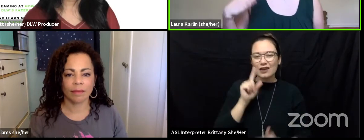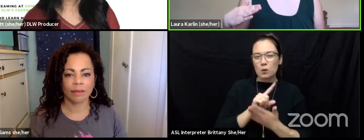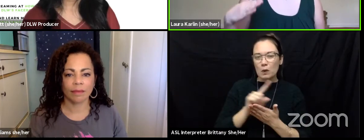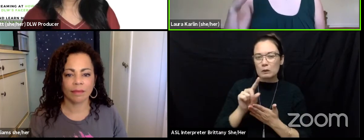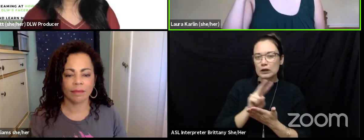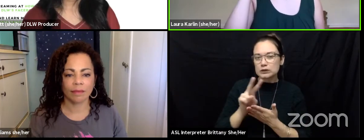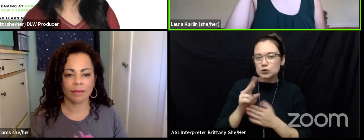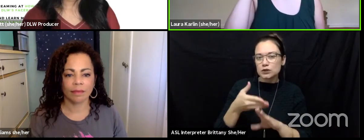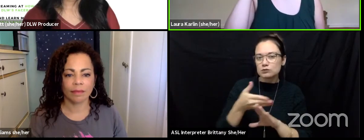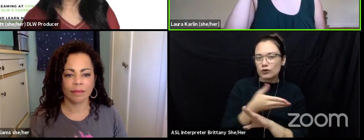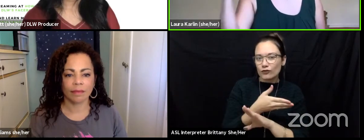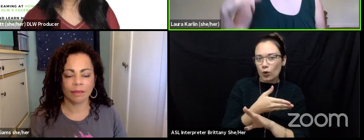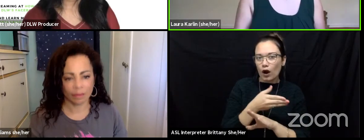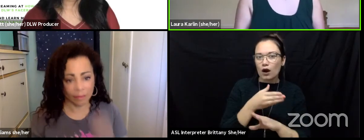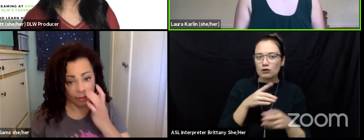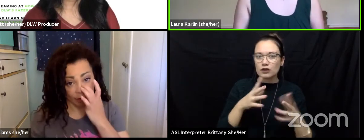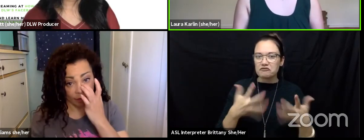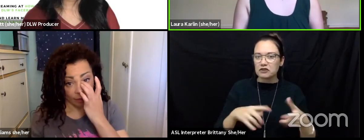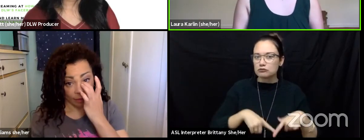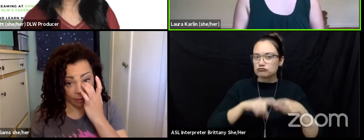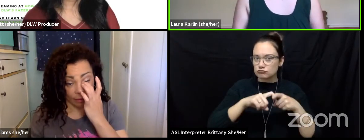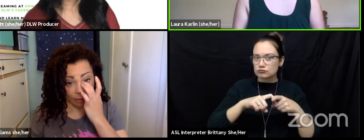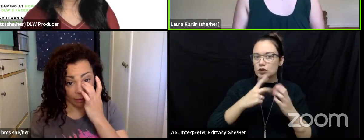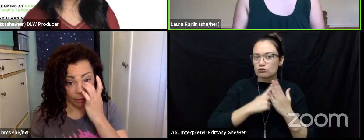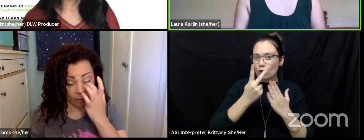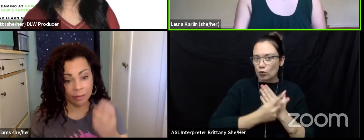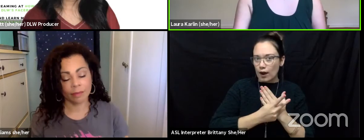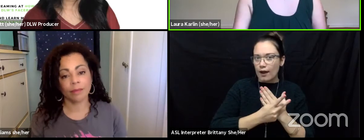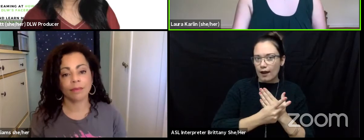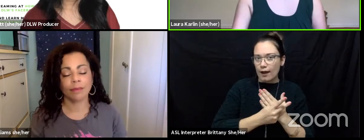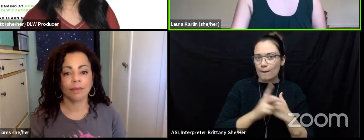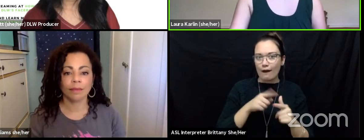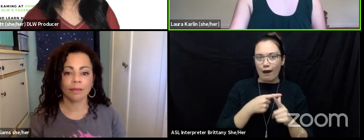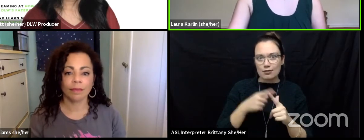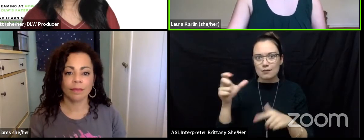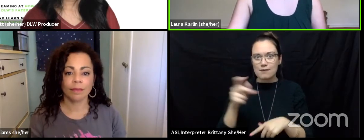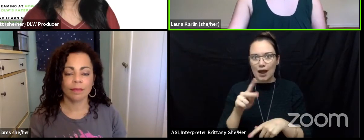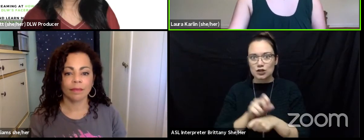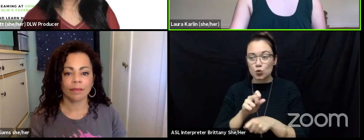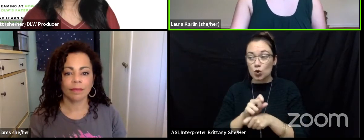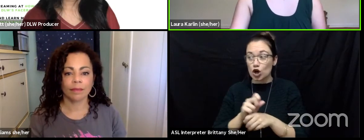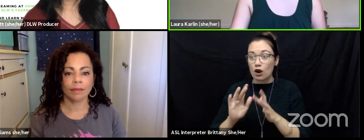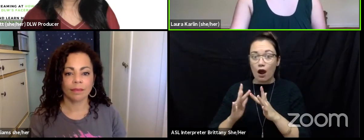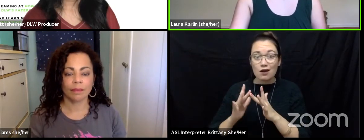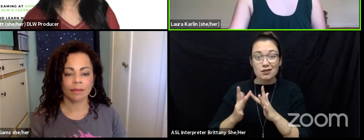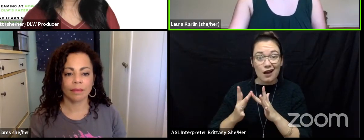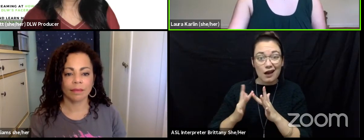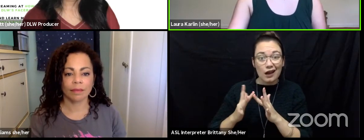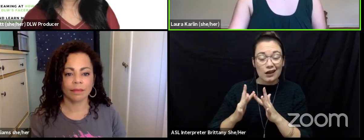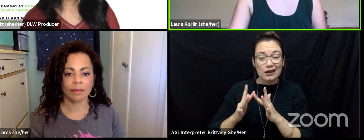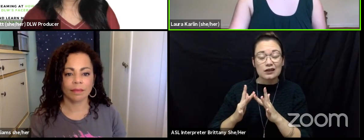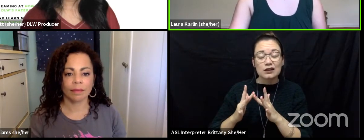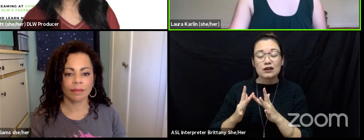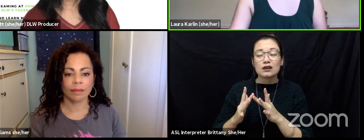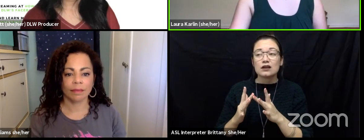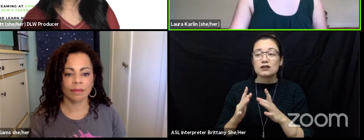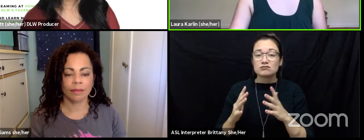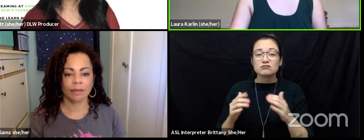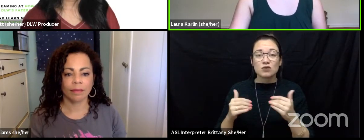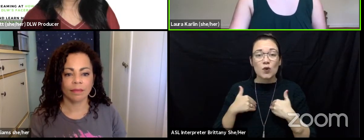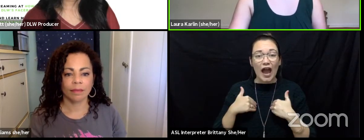had suspended programming, in-person programming. And then, you know, we had a meeting with all